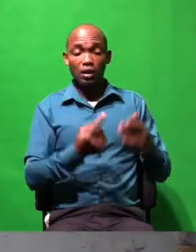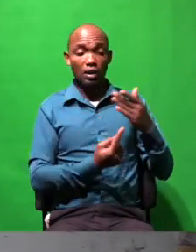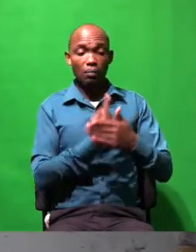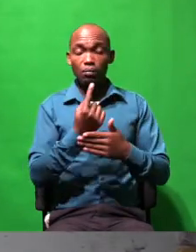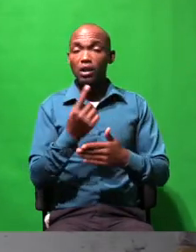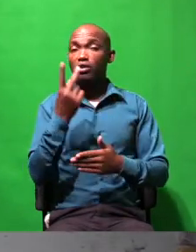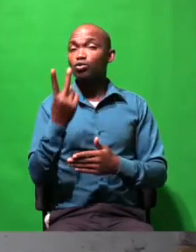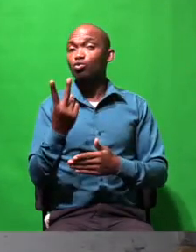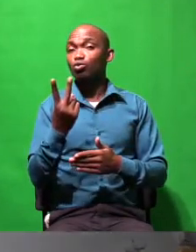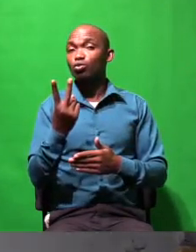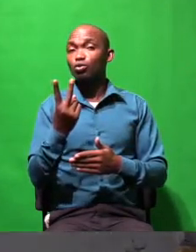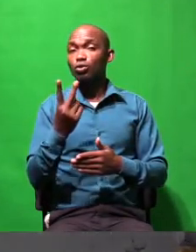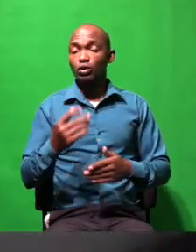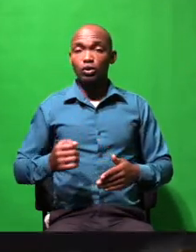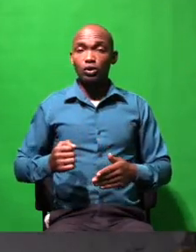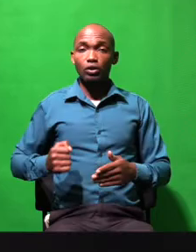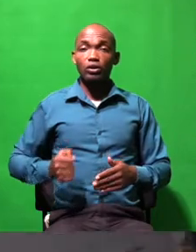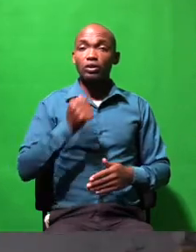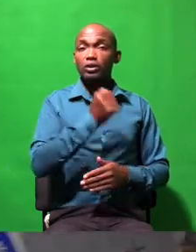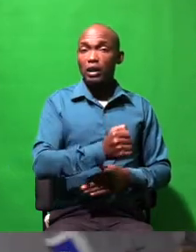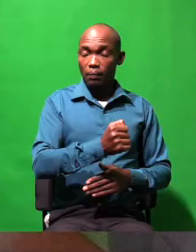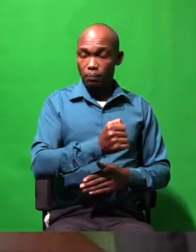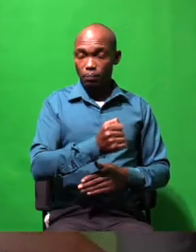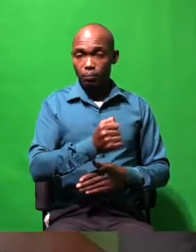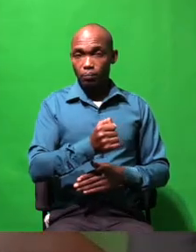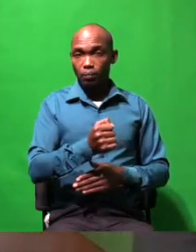two states. In normal states